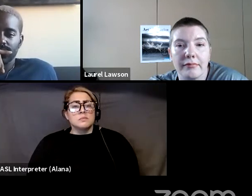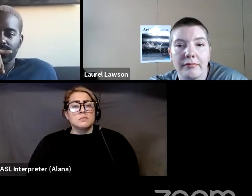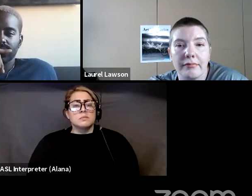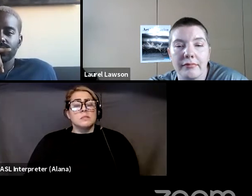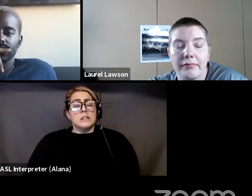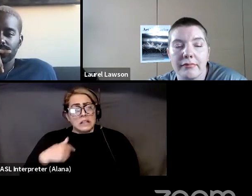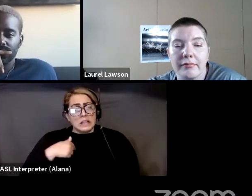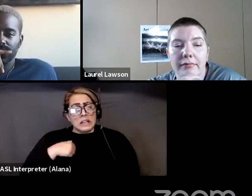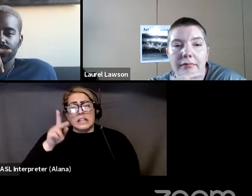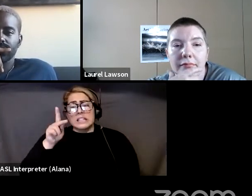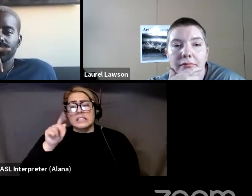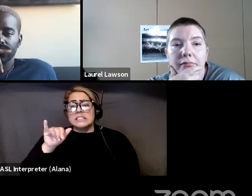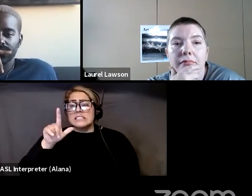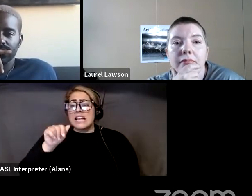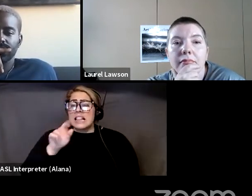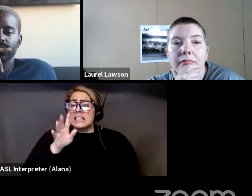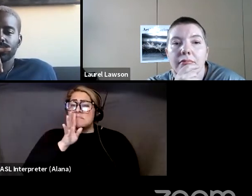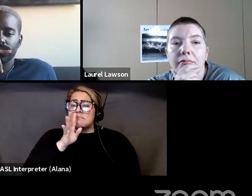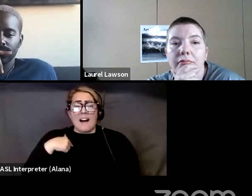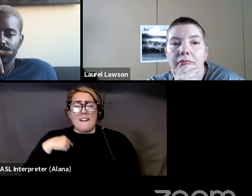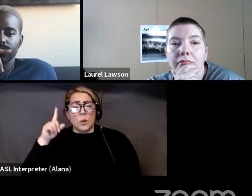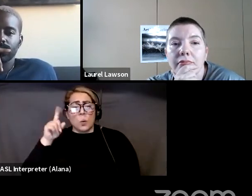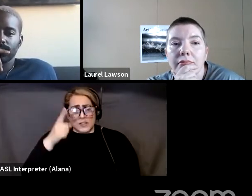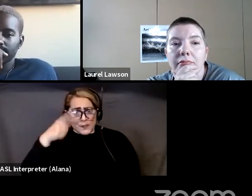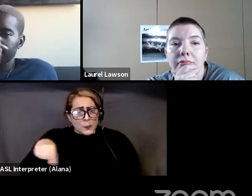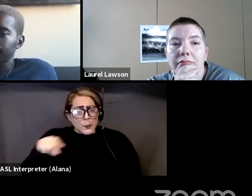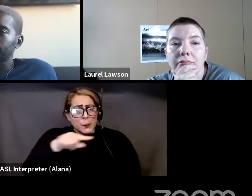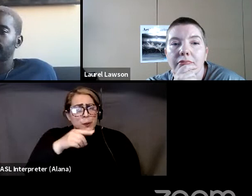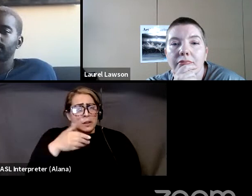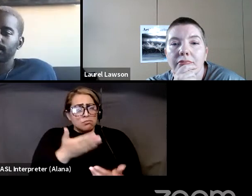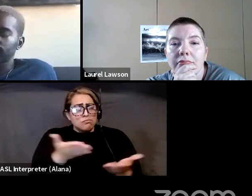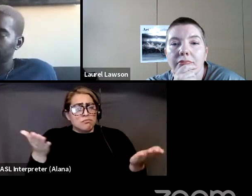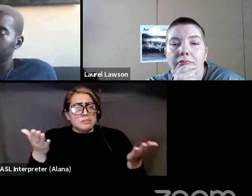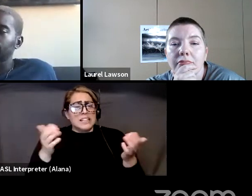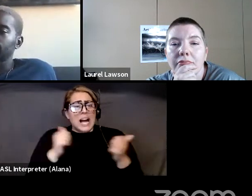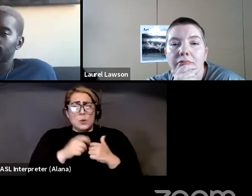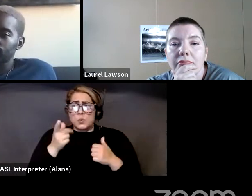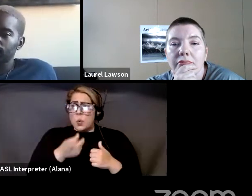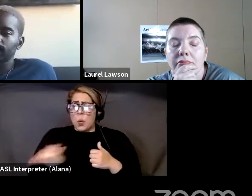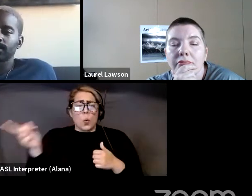This is Kayla speaking. I have a question for the group. So how do these folks